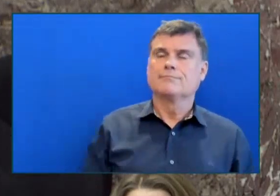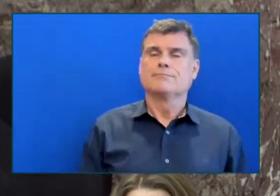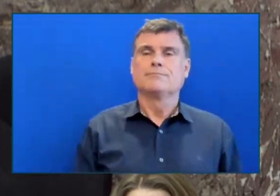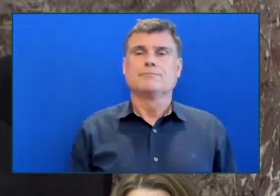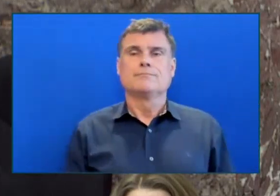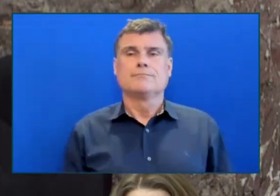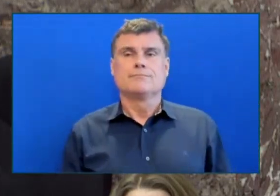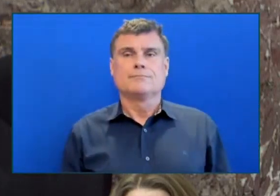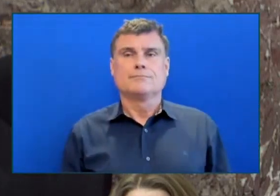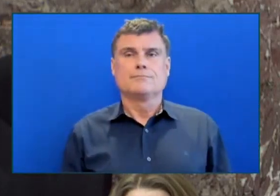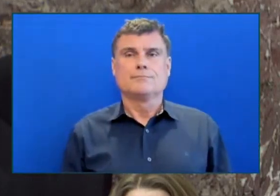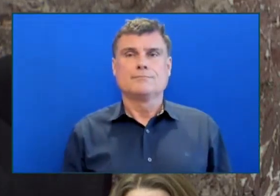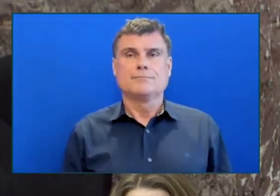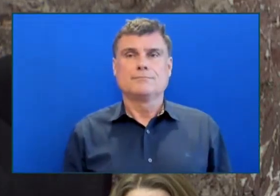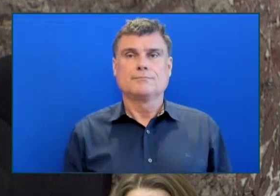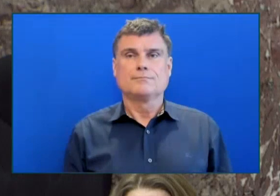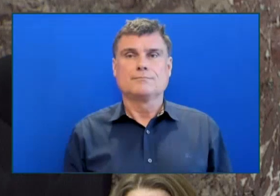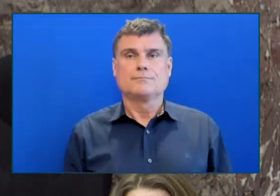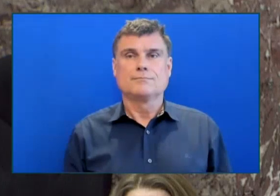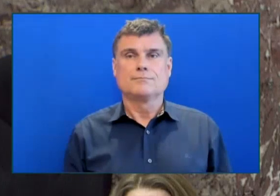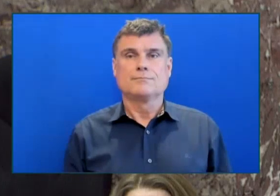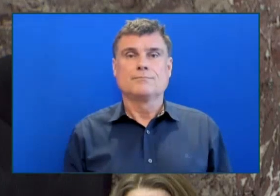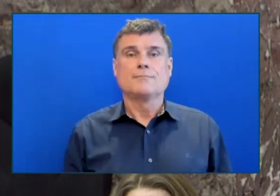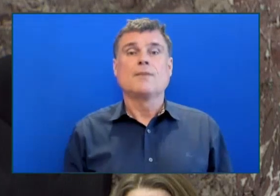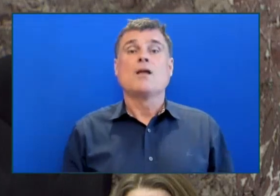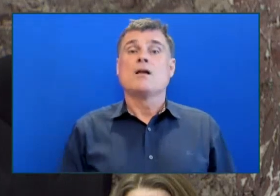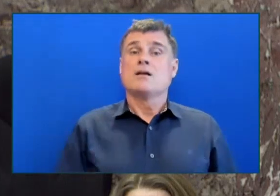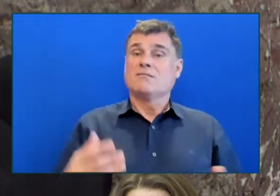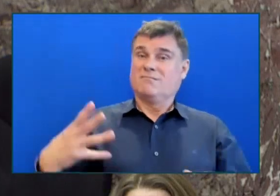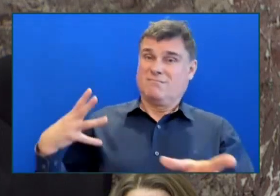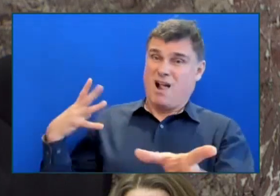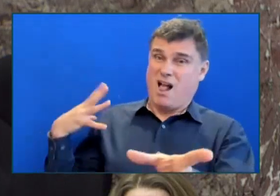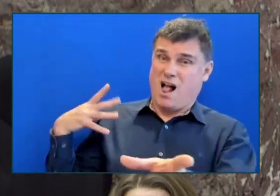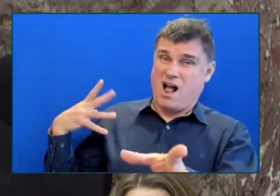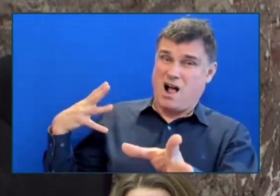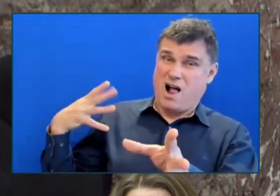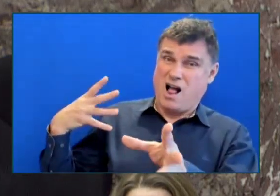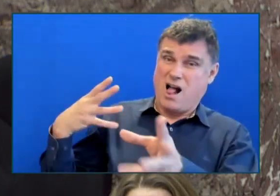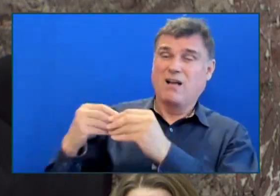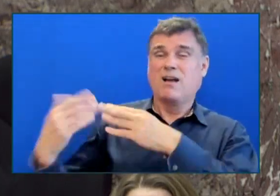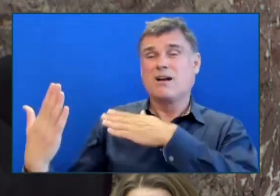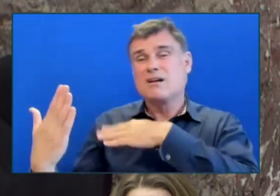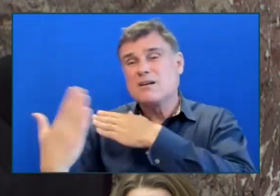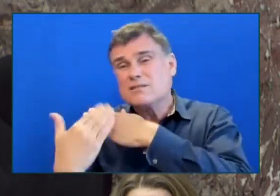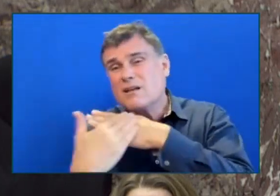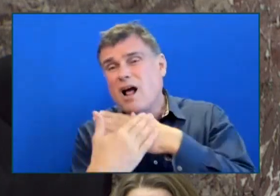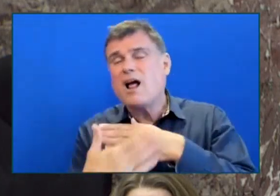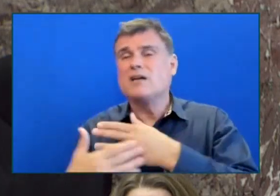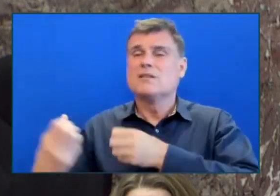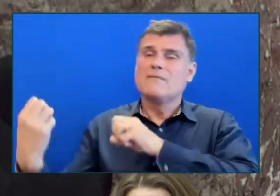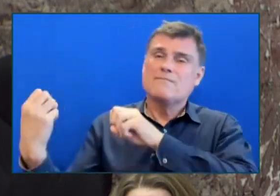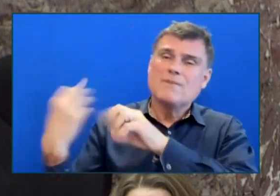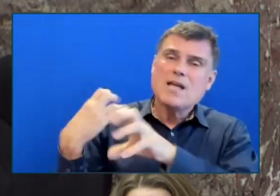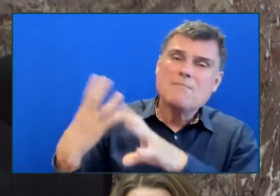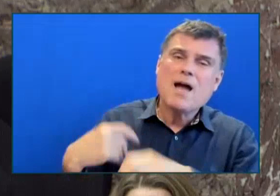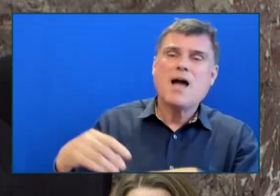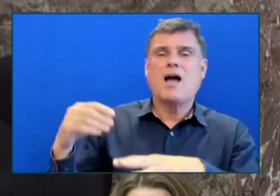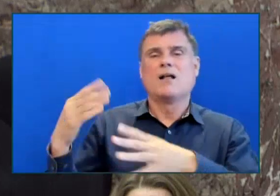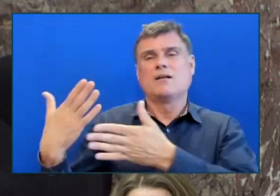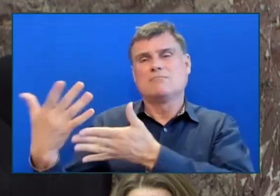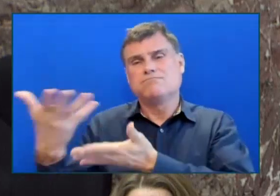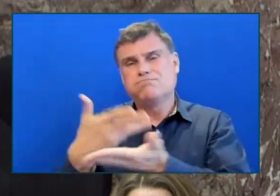the consultation we did, unprecedented in the history of the province, did not involve people yelling at each other. Honourable Speaker, I would say this, Honourable